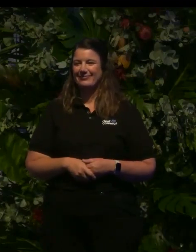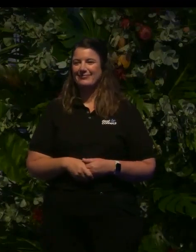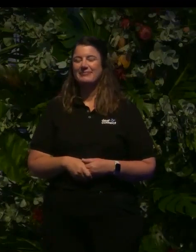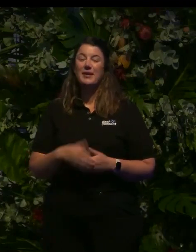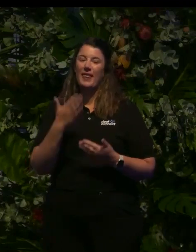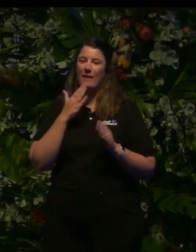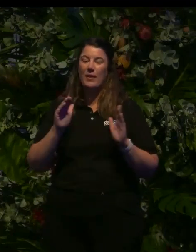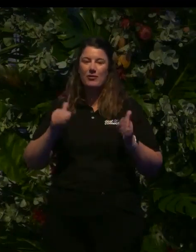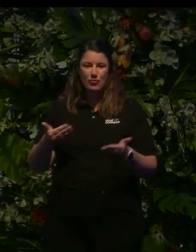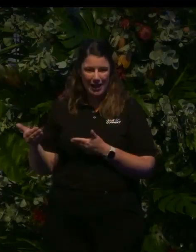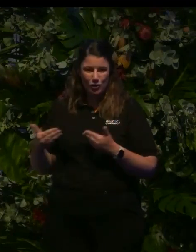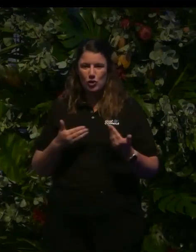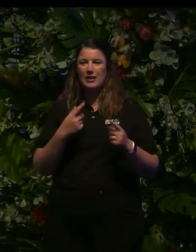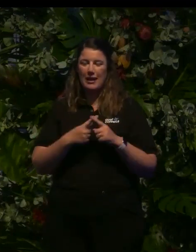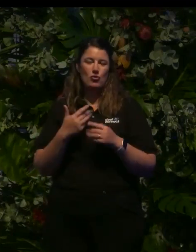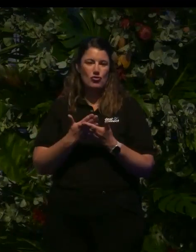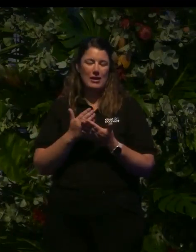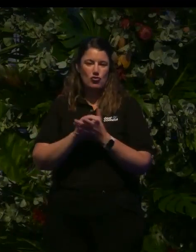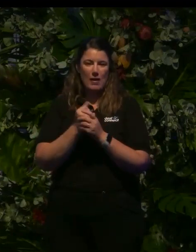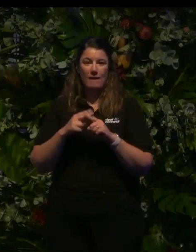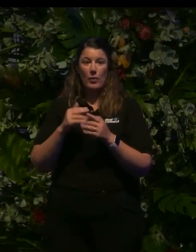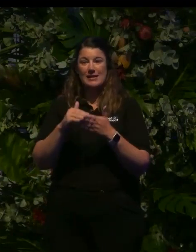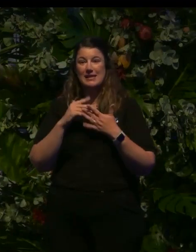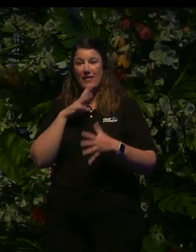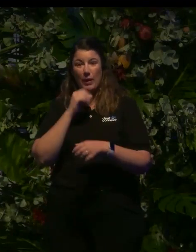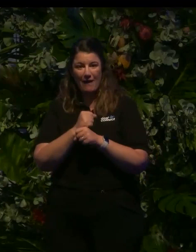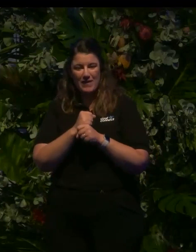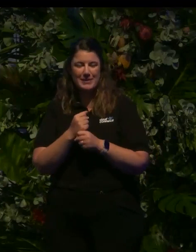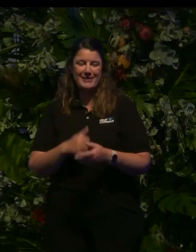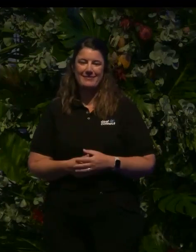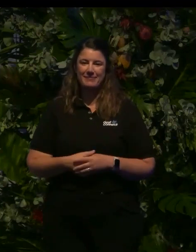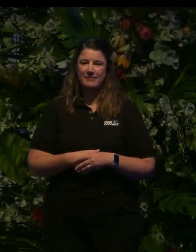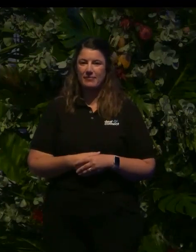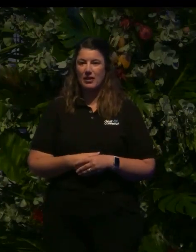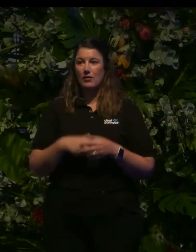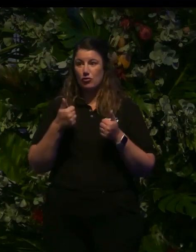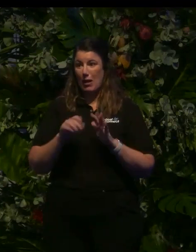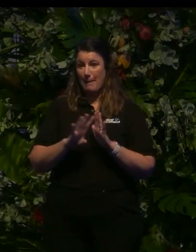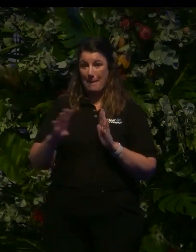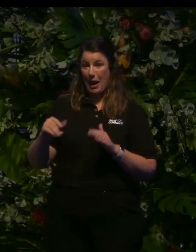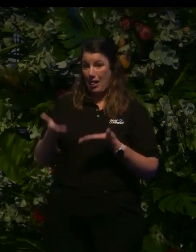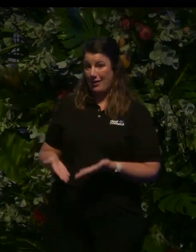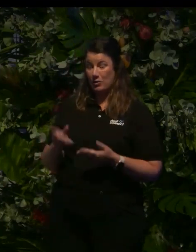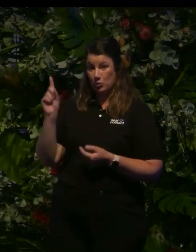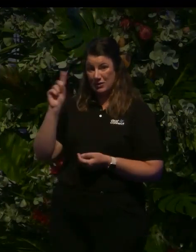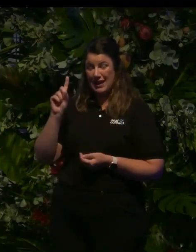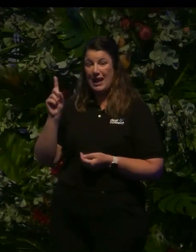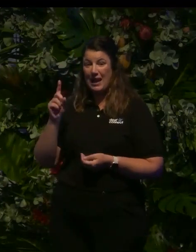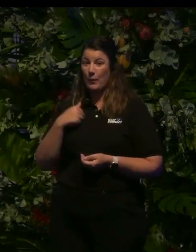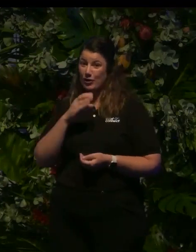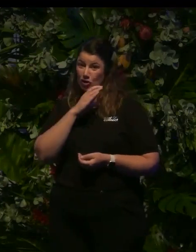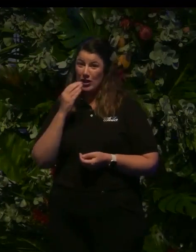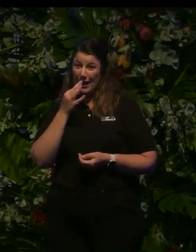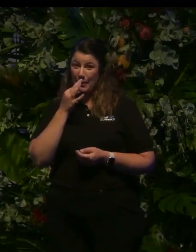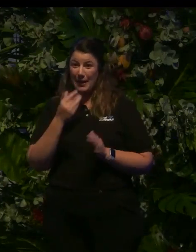for the introduction, and we're very grateful for the assistance of our government. We've got a great panel here today, and we've even cheated a little